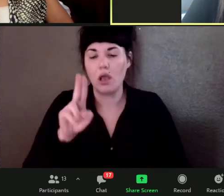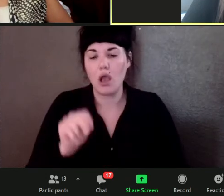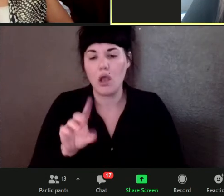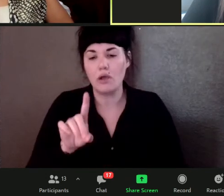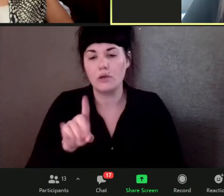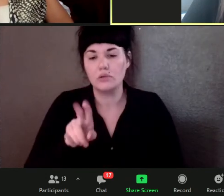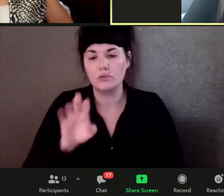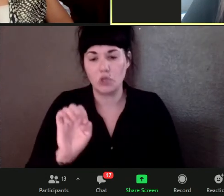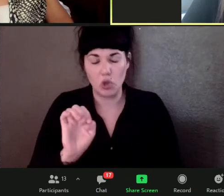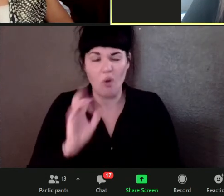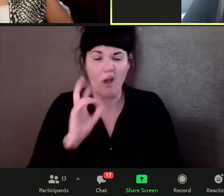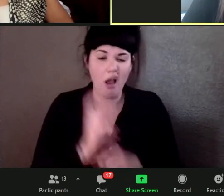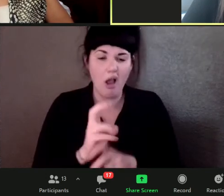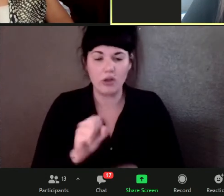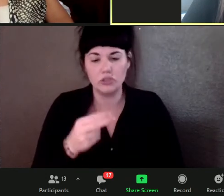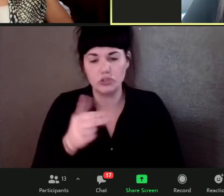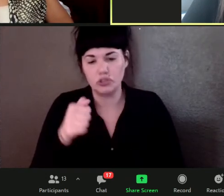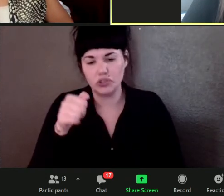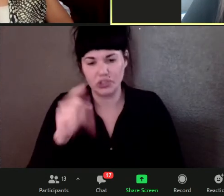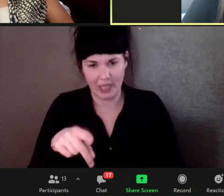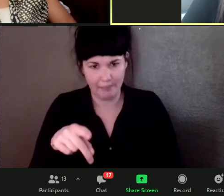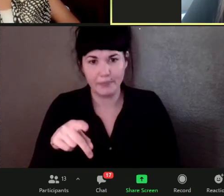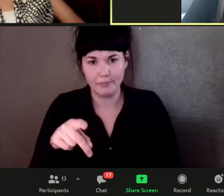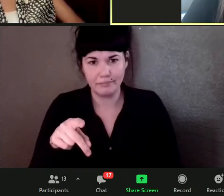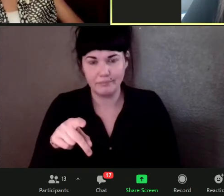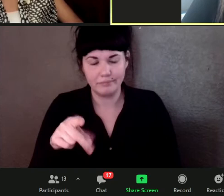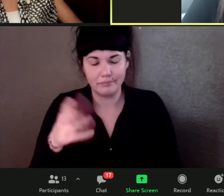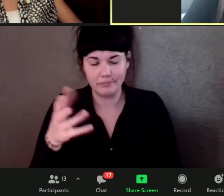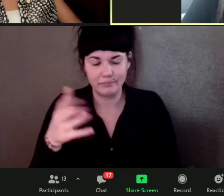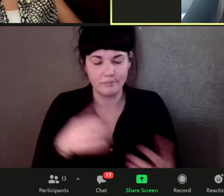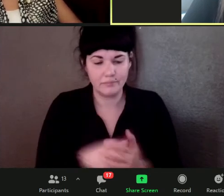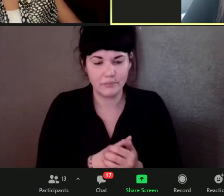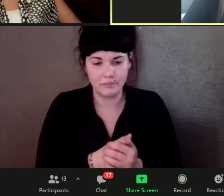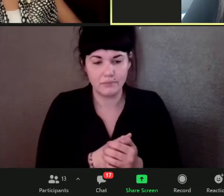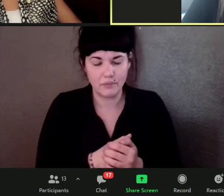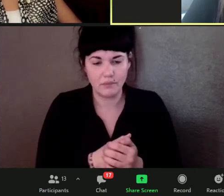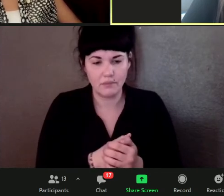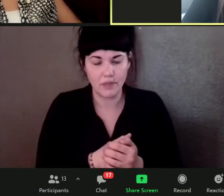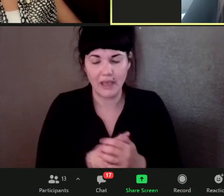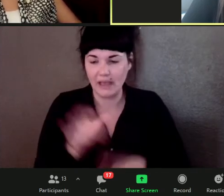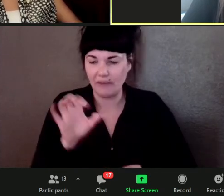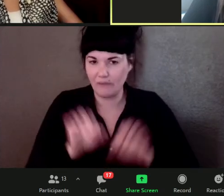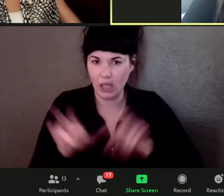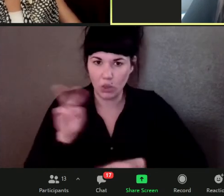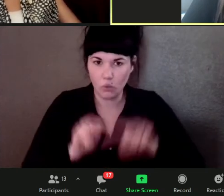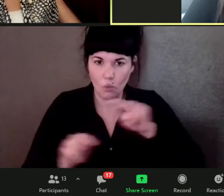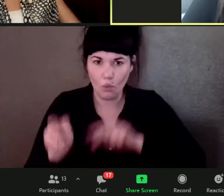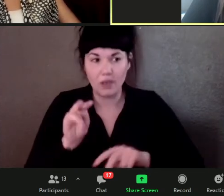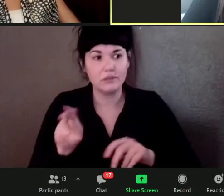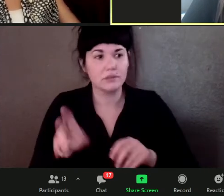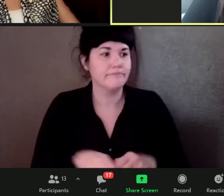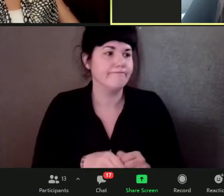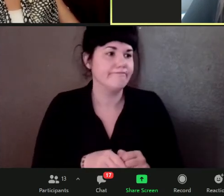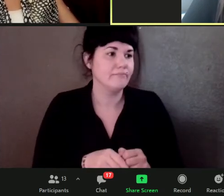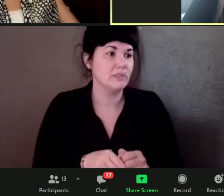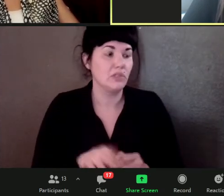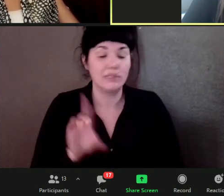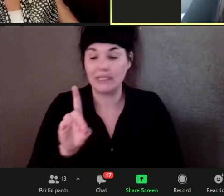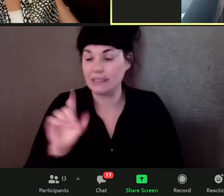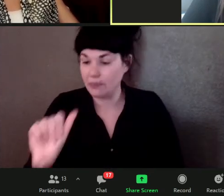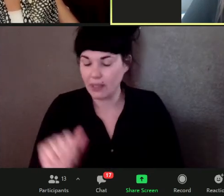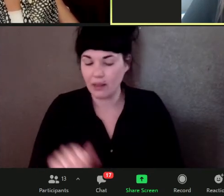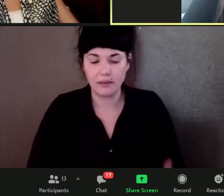then they also want to consider, you know, the disability and the religious piece components that